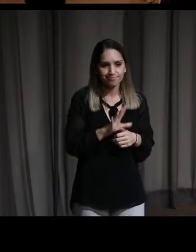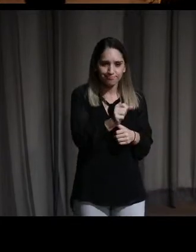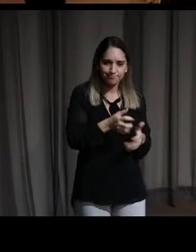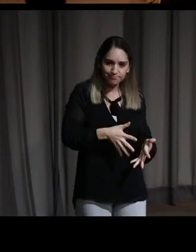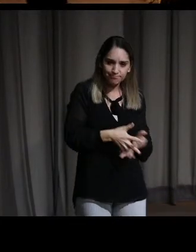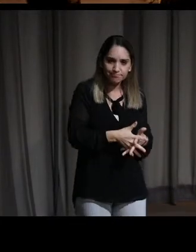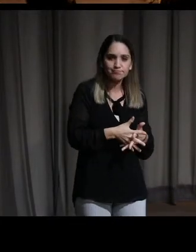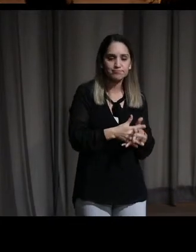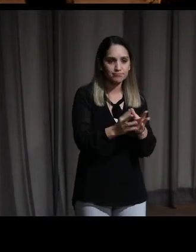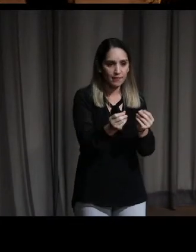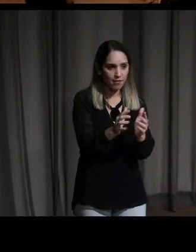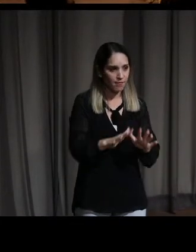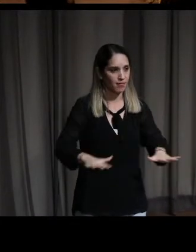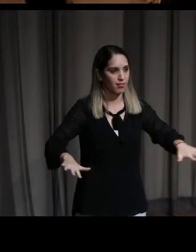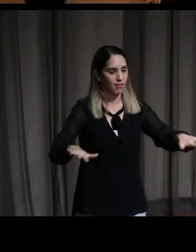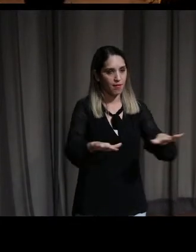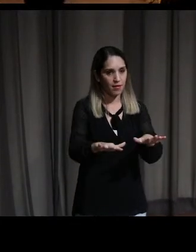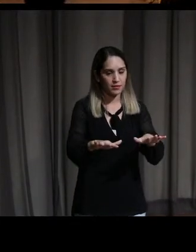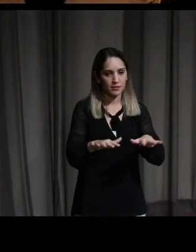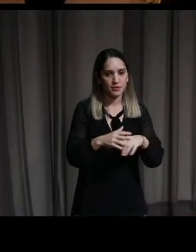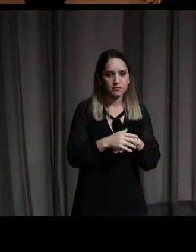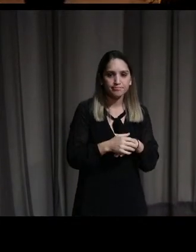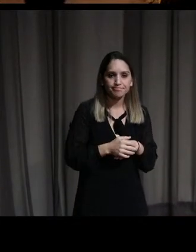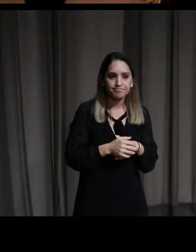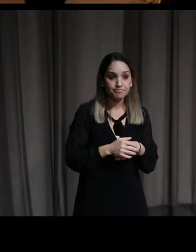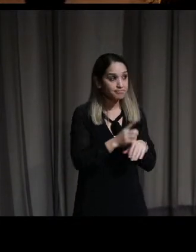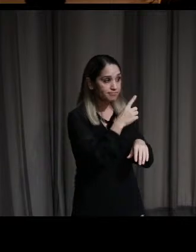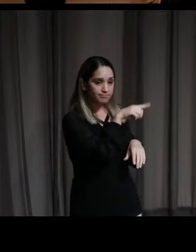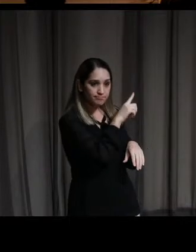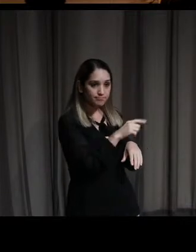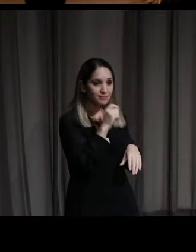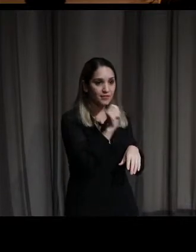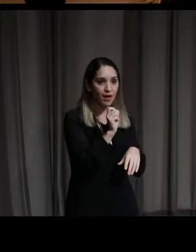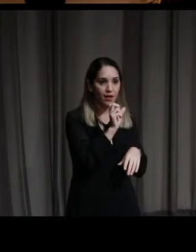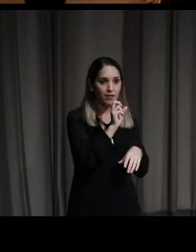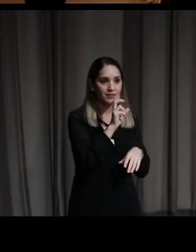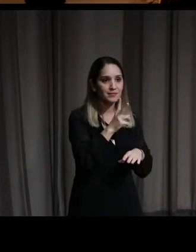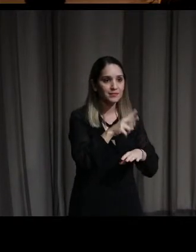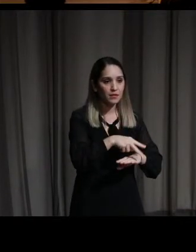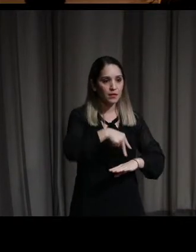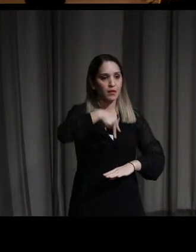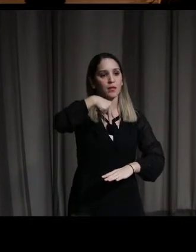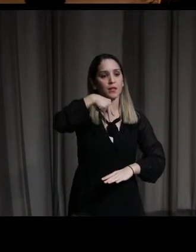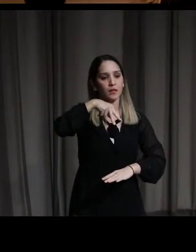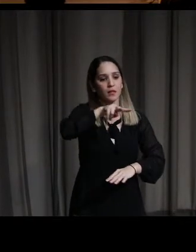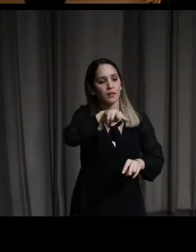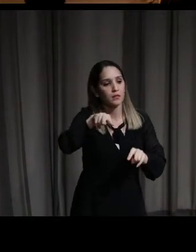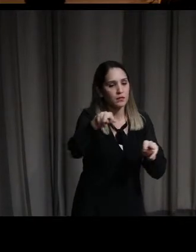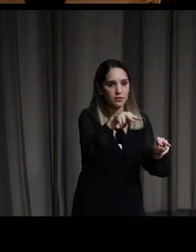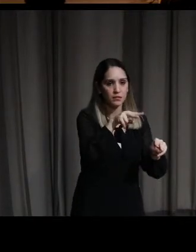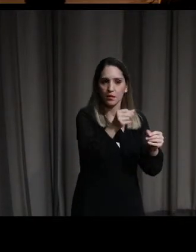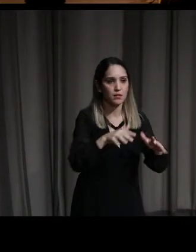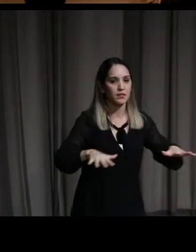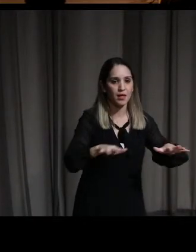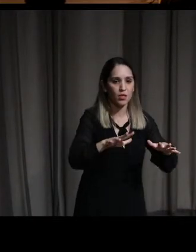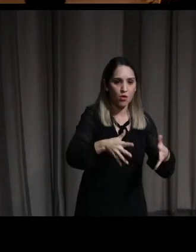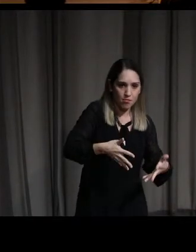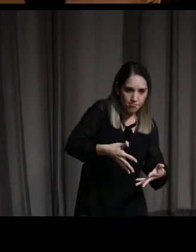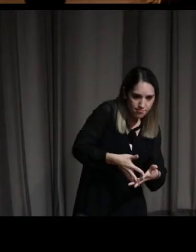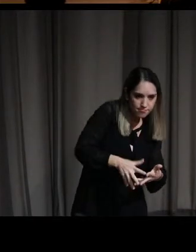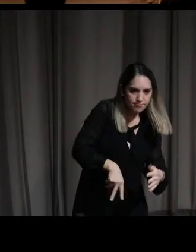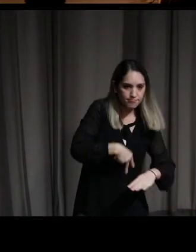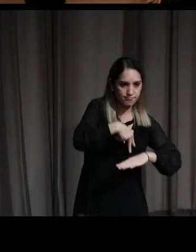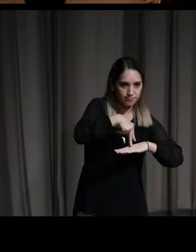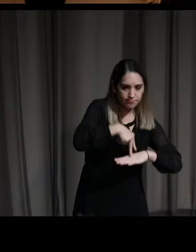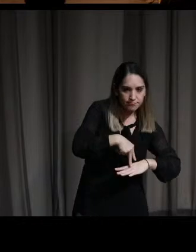land. They're not sitting above it. We don't have a background of the land. They are in the land.